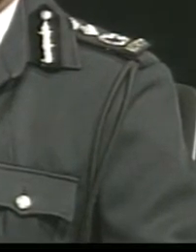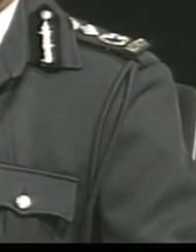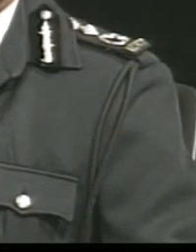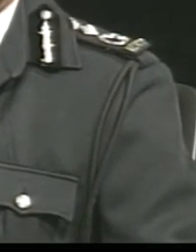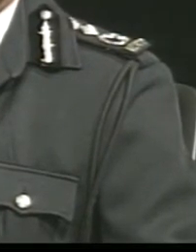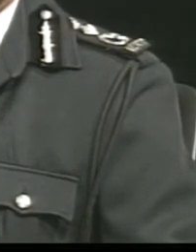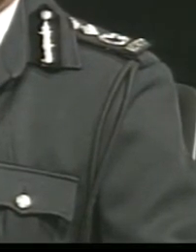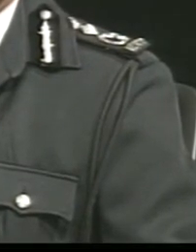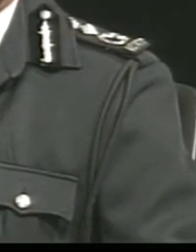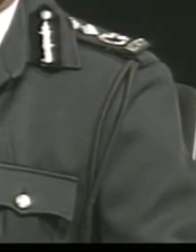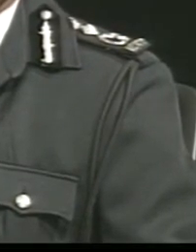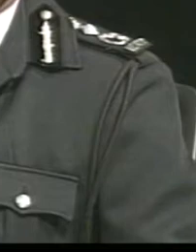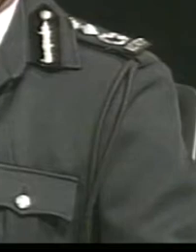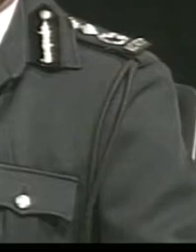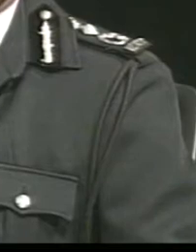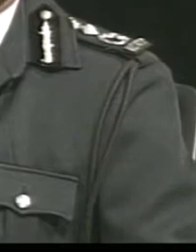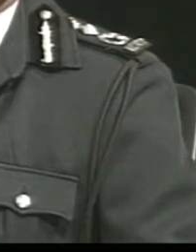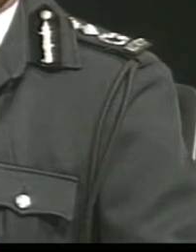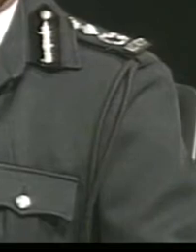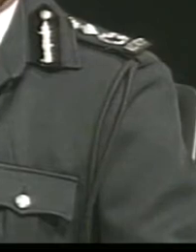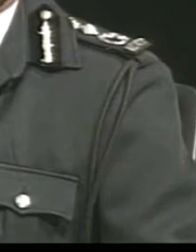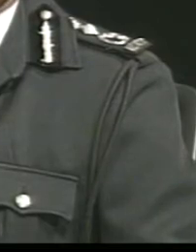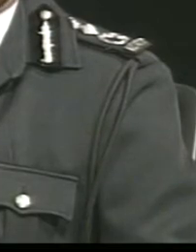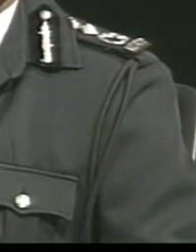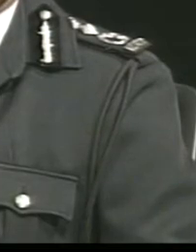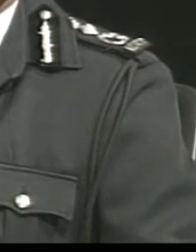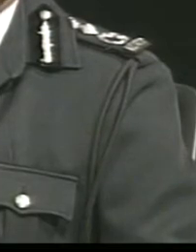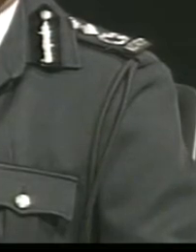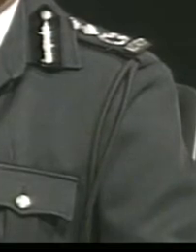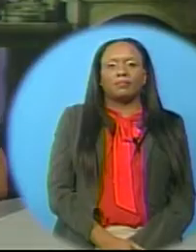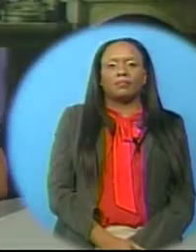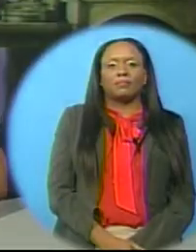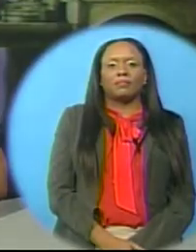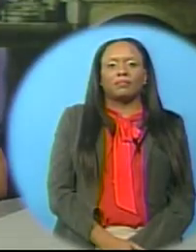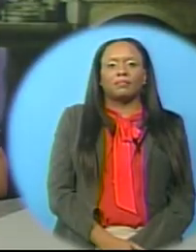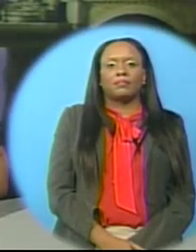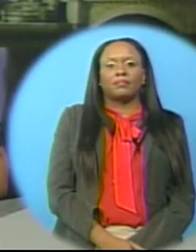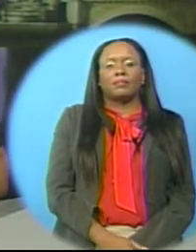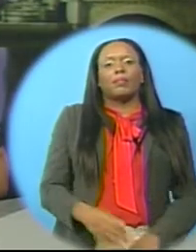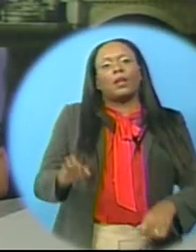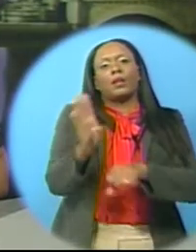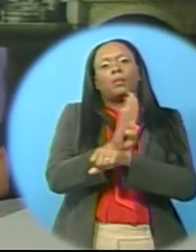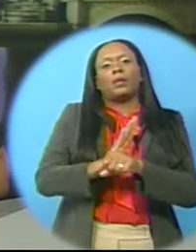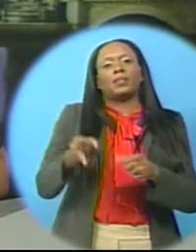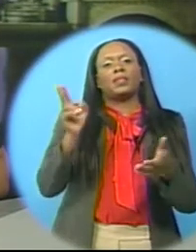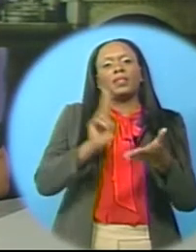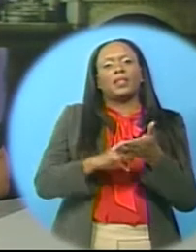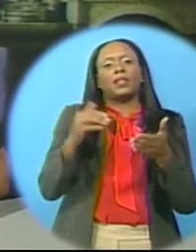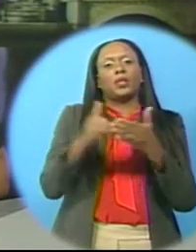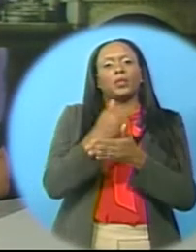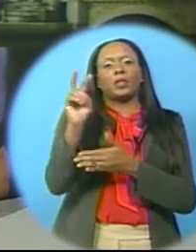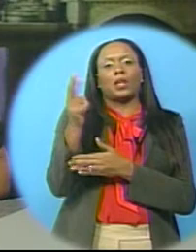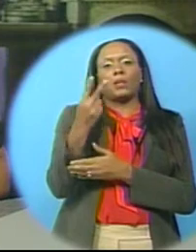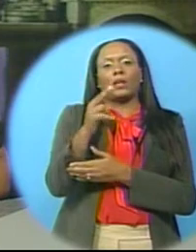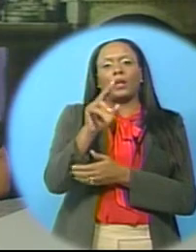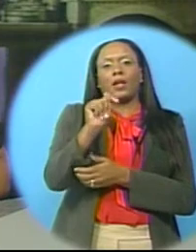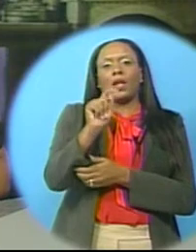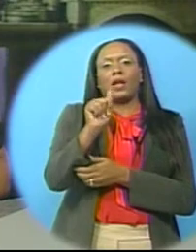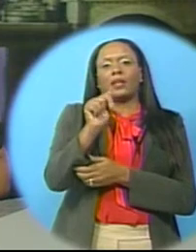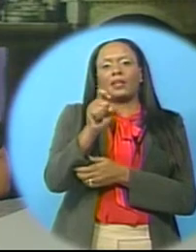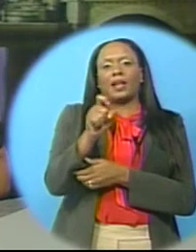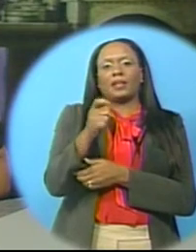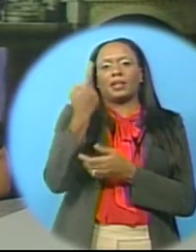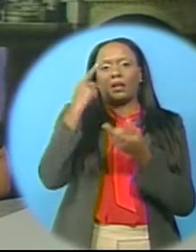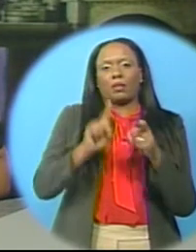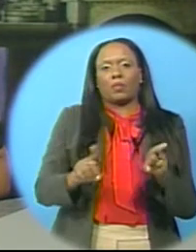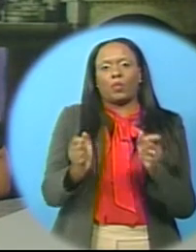be searched and caught with a firearm. Barbados has signed a new double taxation agreement with Italy,